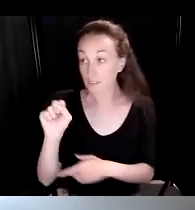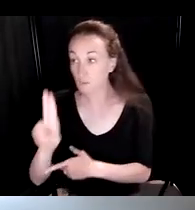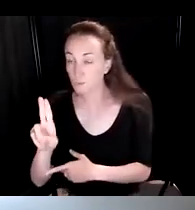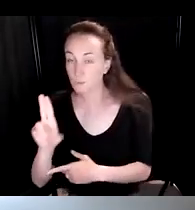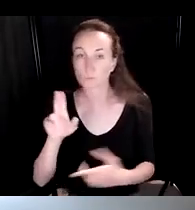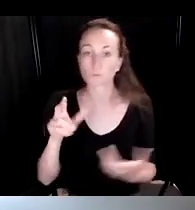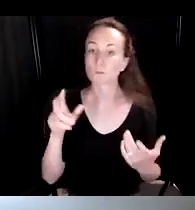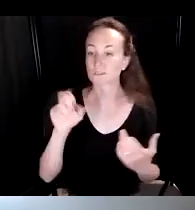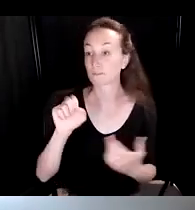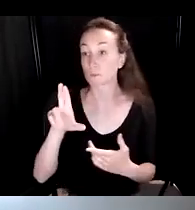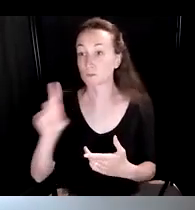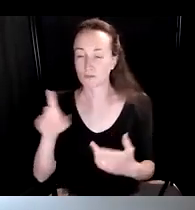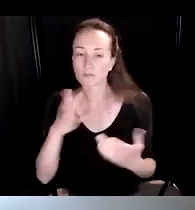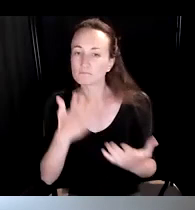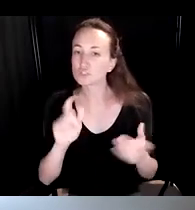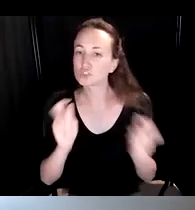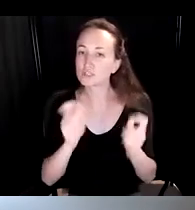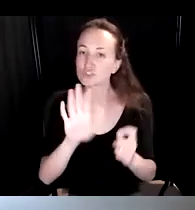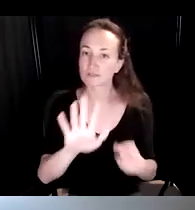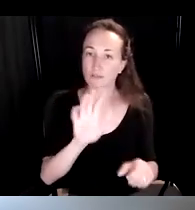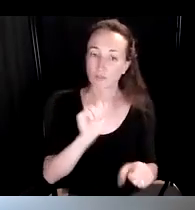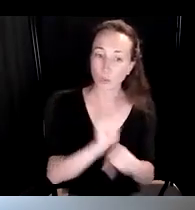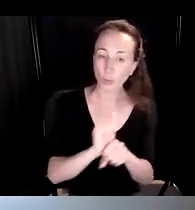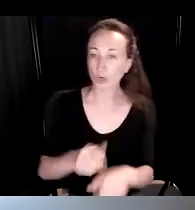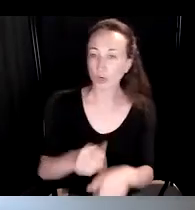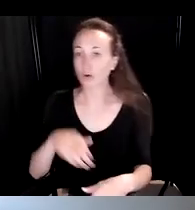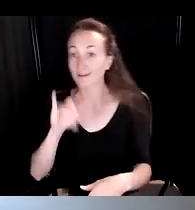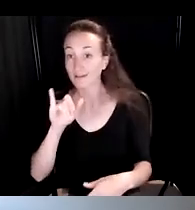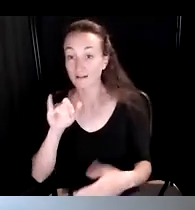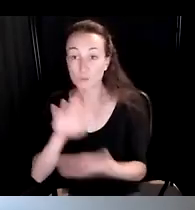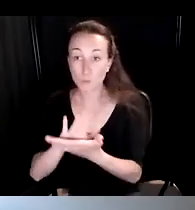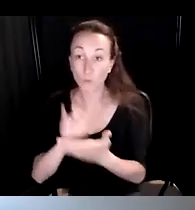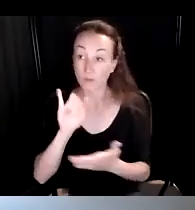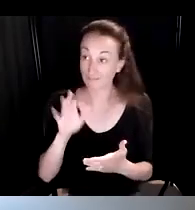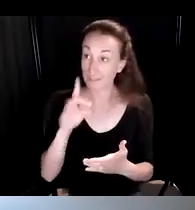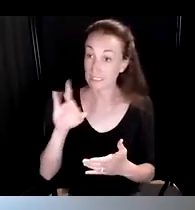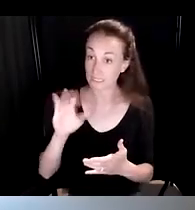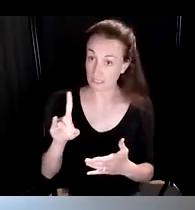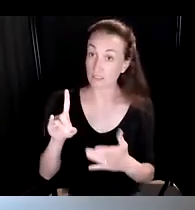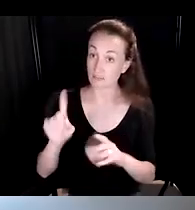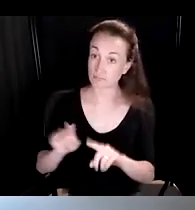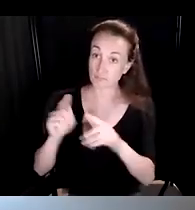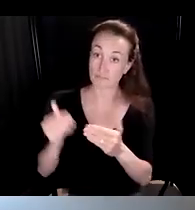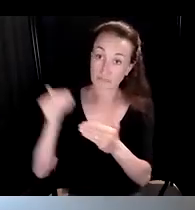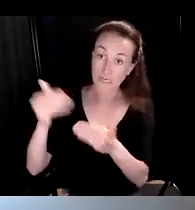also school to see if they actually did go on to the next grade or if they actually repeated a grade. So